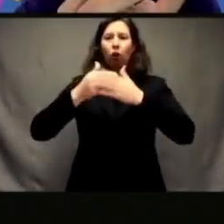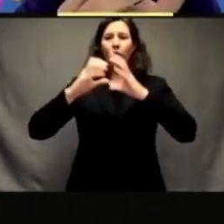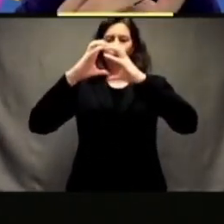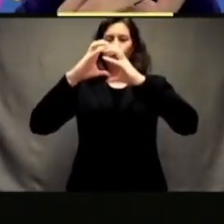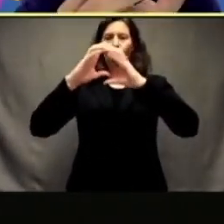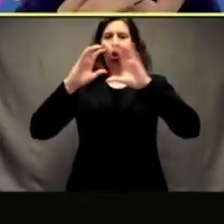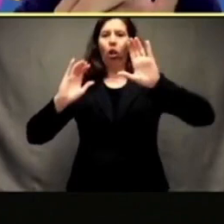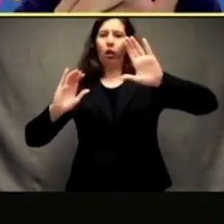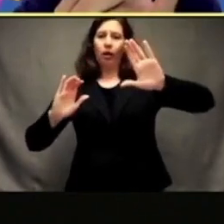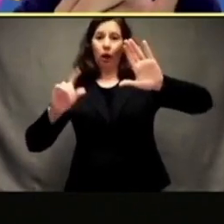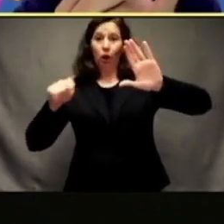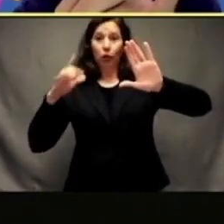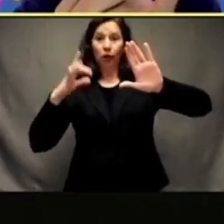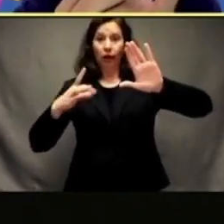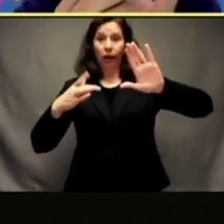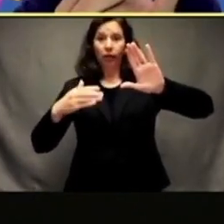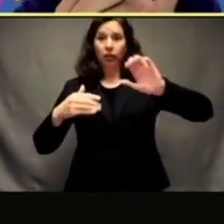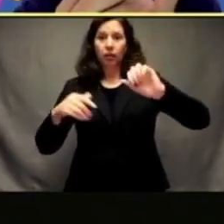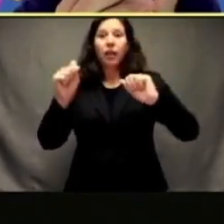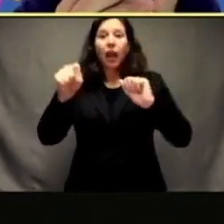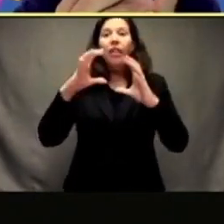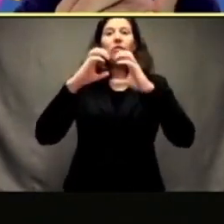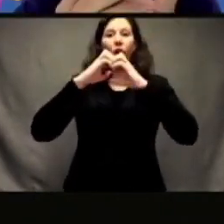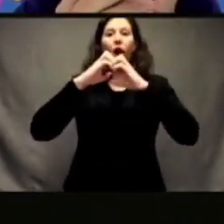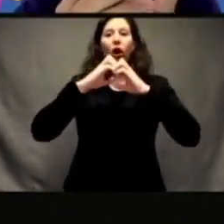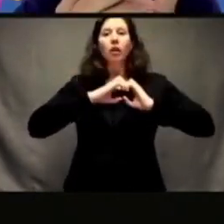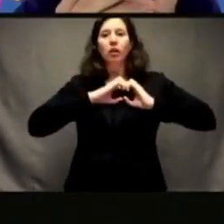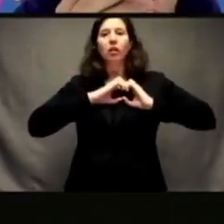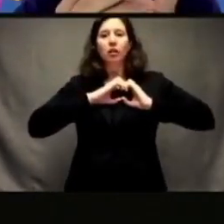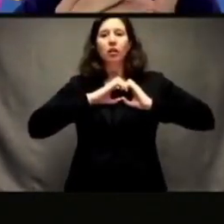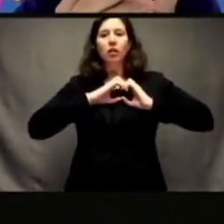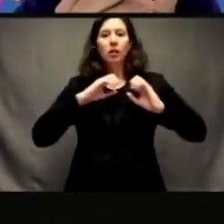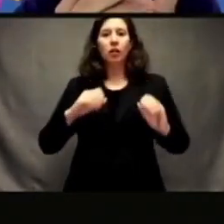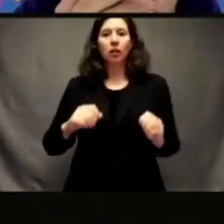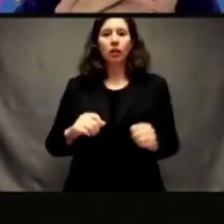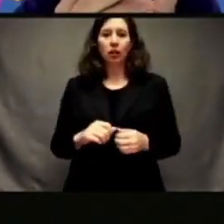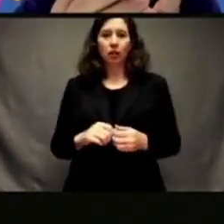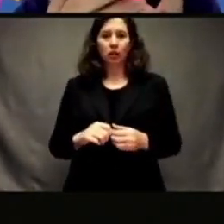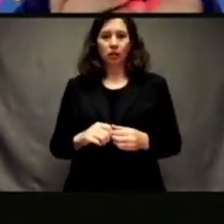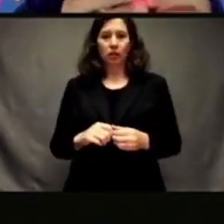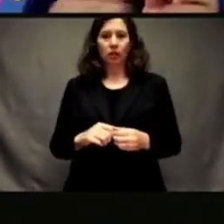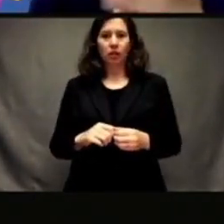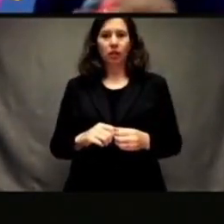Do you connected the microbit before? Yes, it's connected.